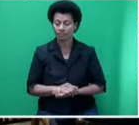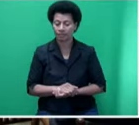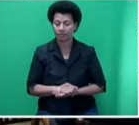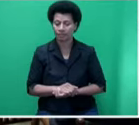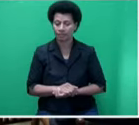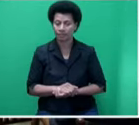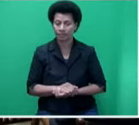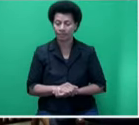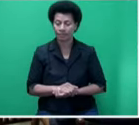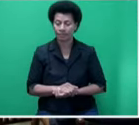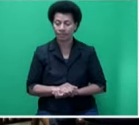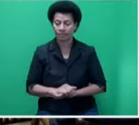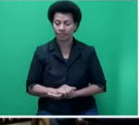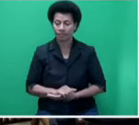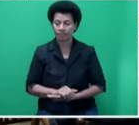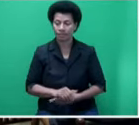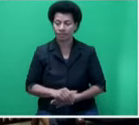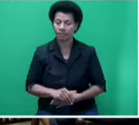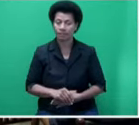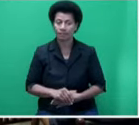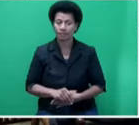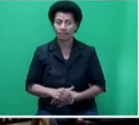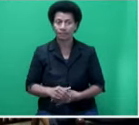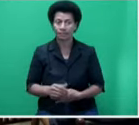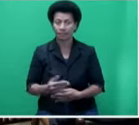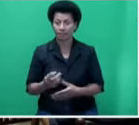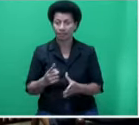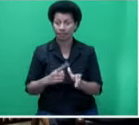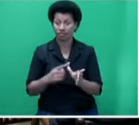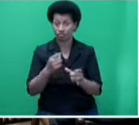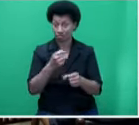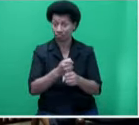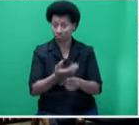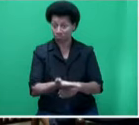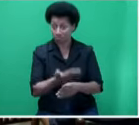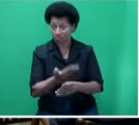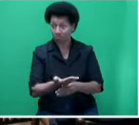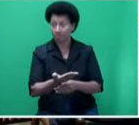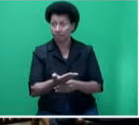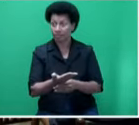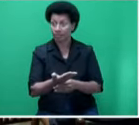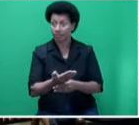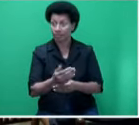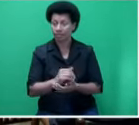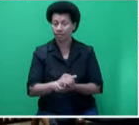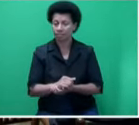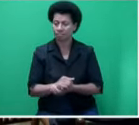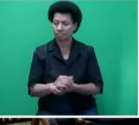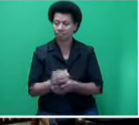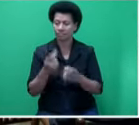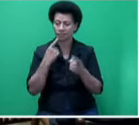I call upon the Honourable Attorney General to add anything further. I have no further comments. Thank you,